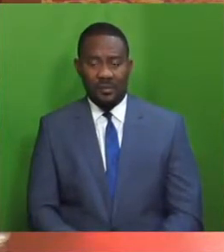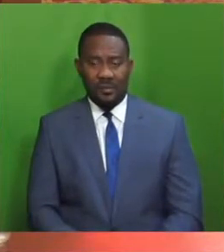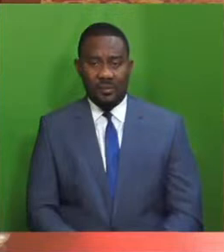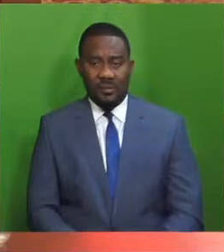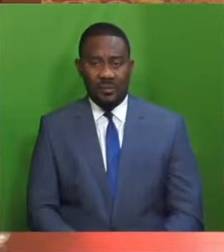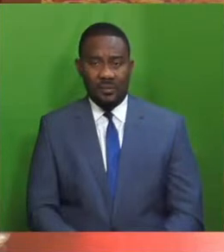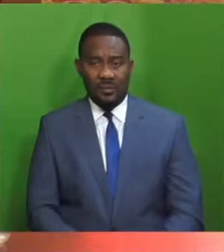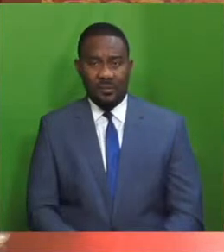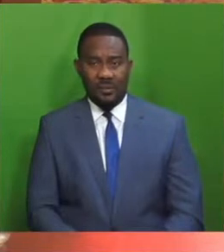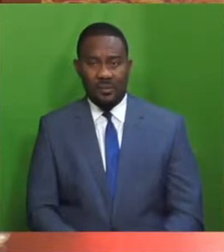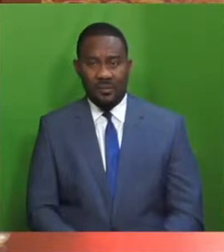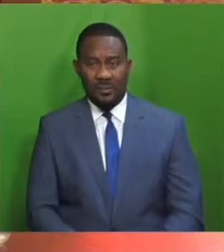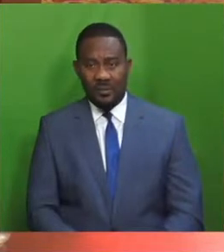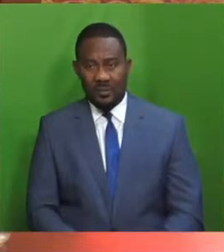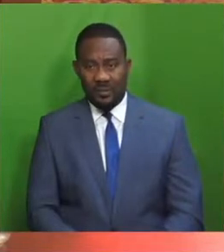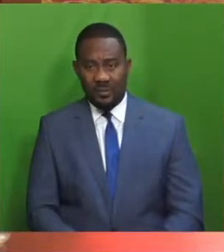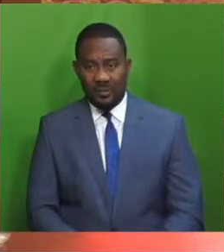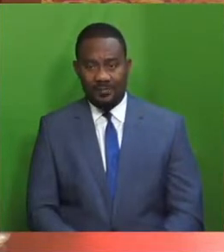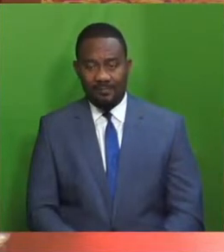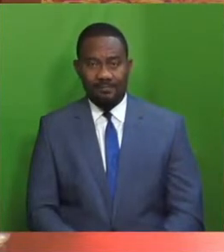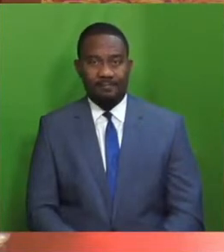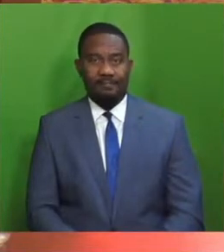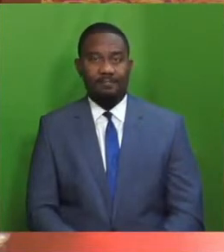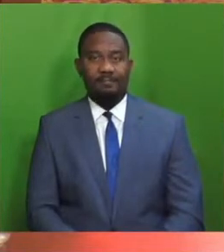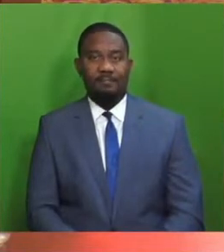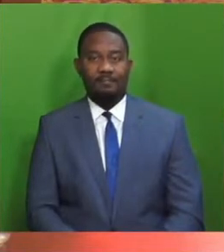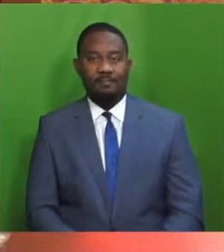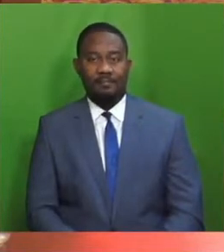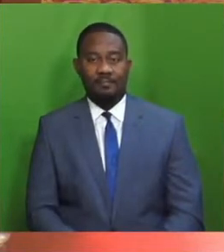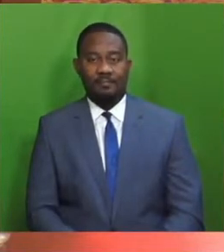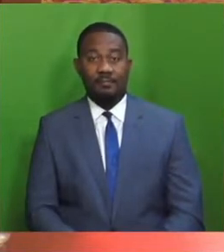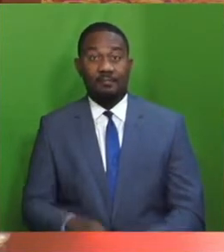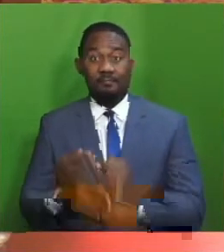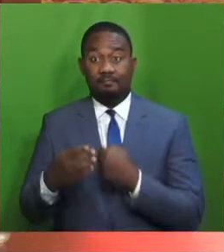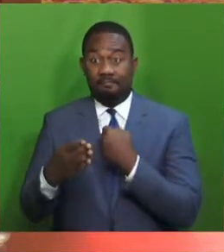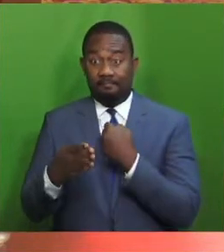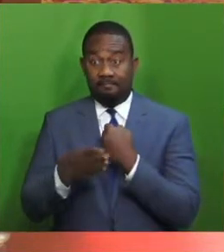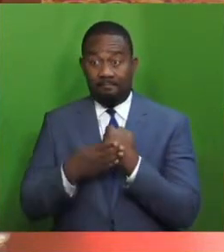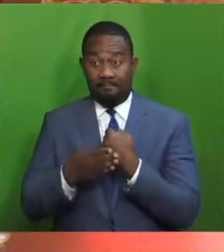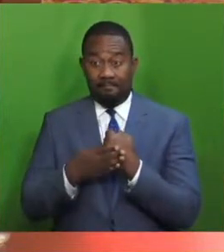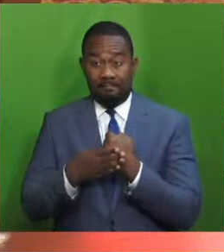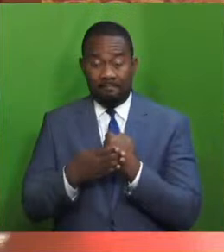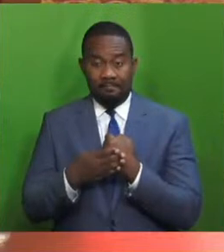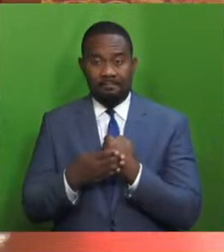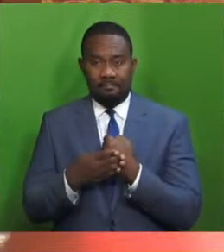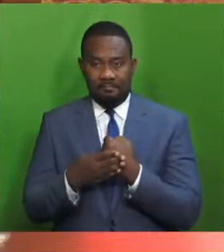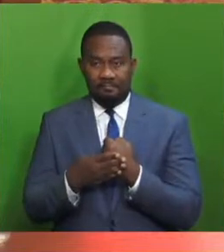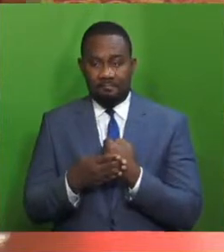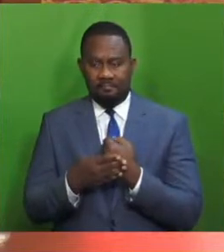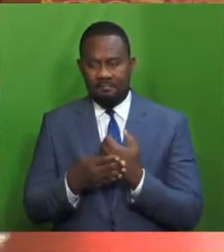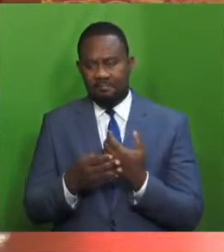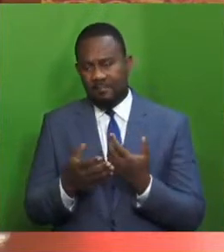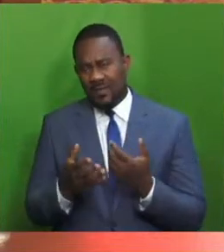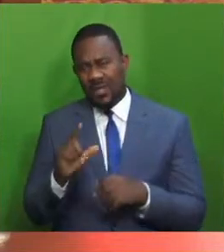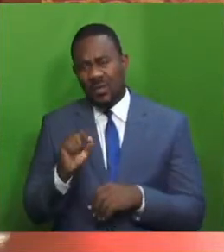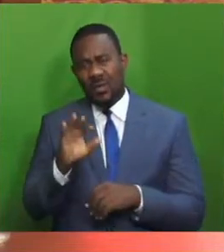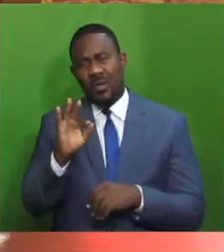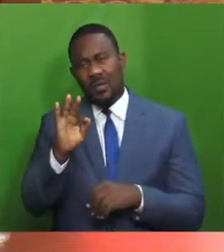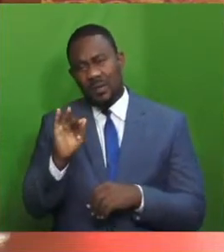Mr. Speaker, the banking sector was on the rise again in 2019, recording